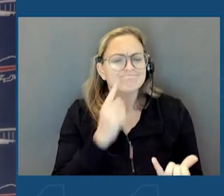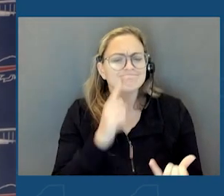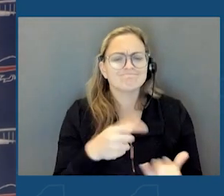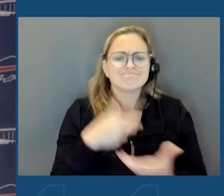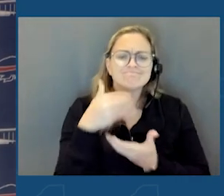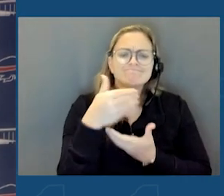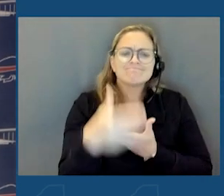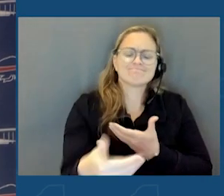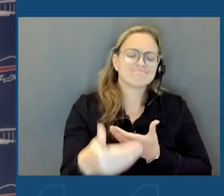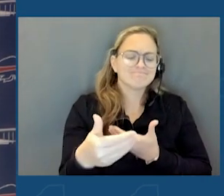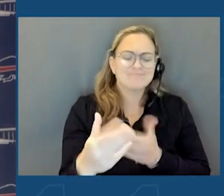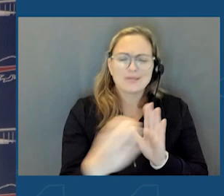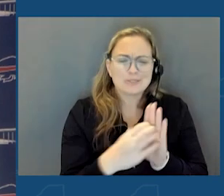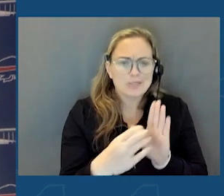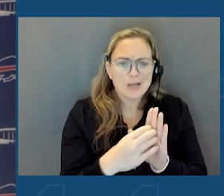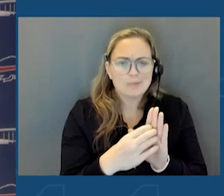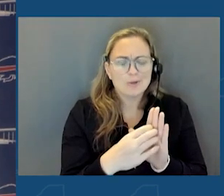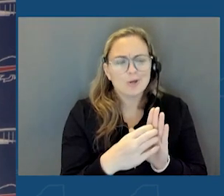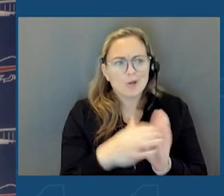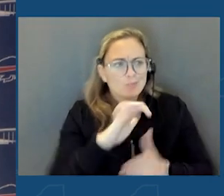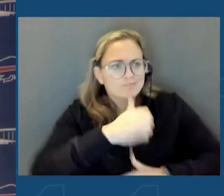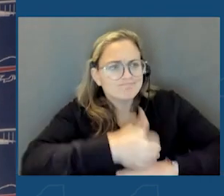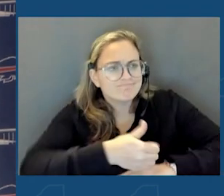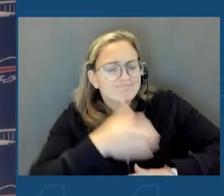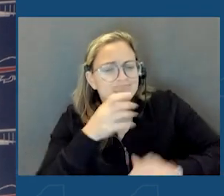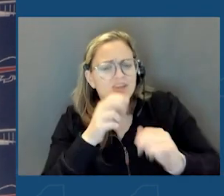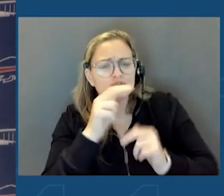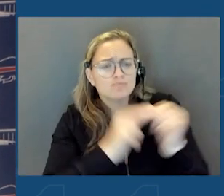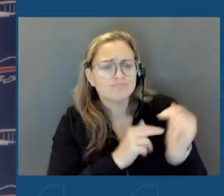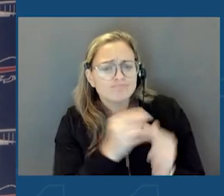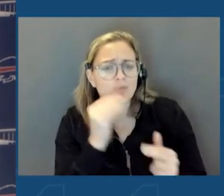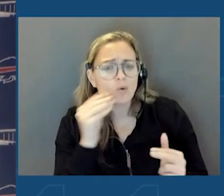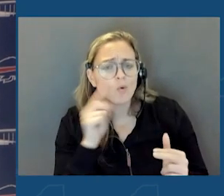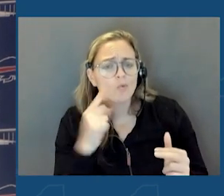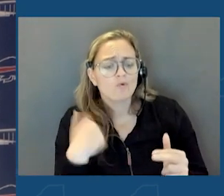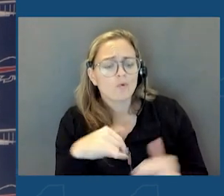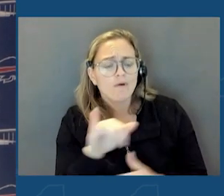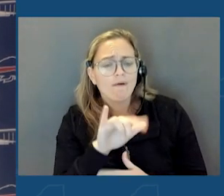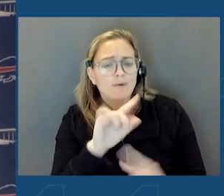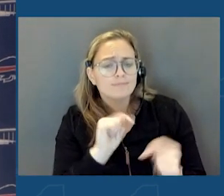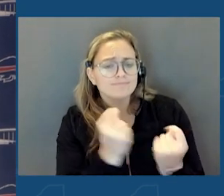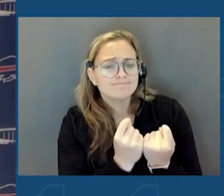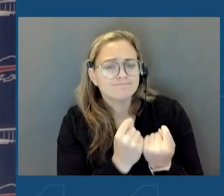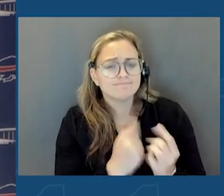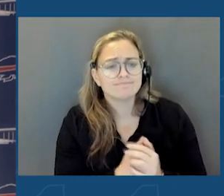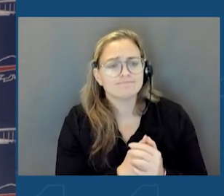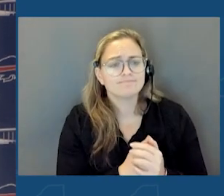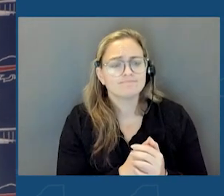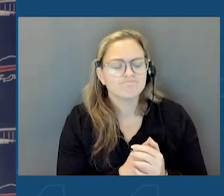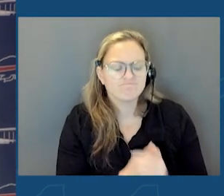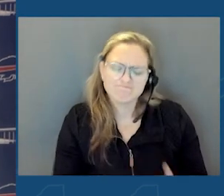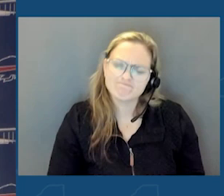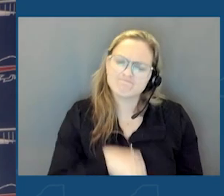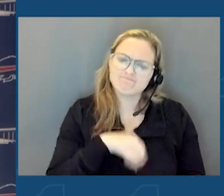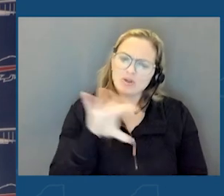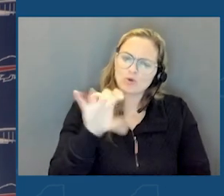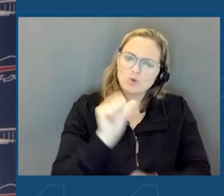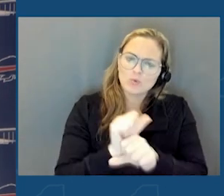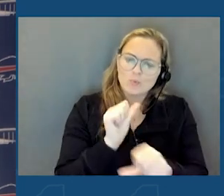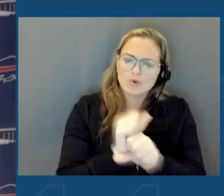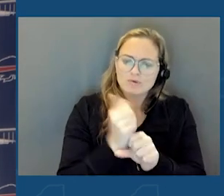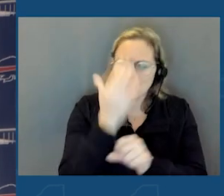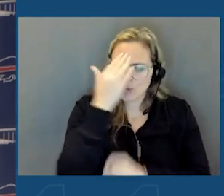many chapters of the story as you construct the home for our beloved team. Please take pride in your work and know that